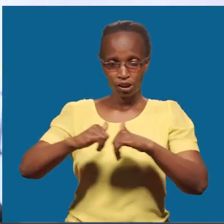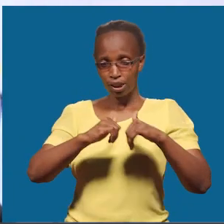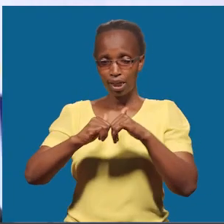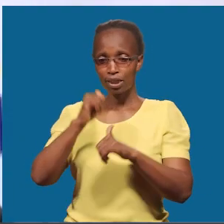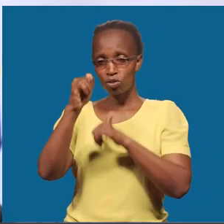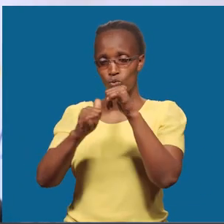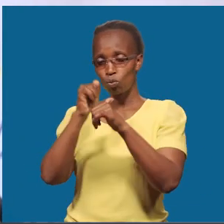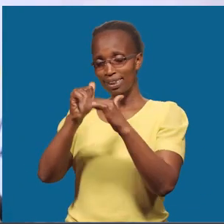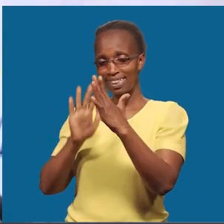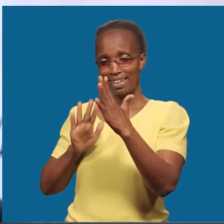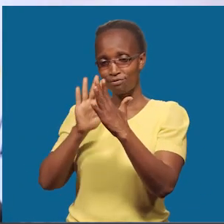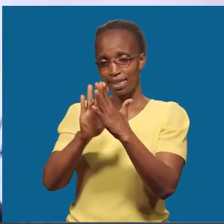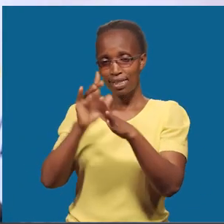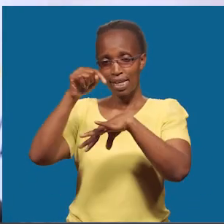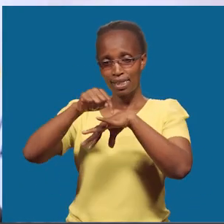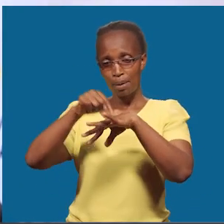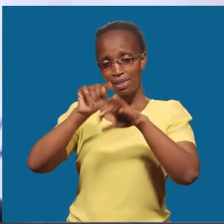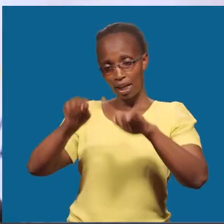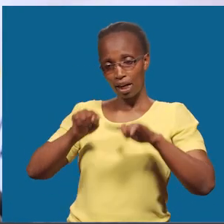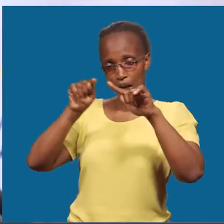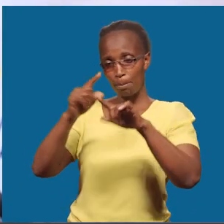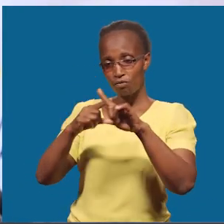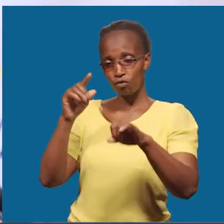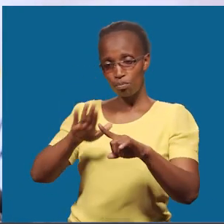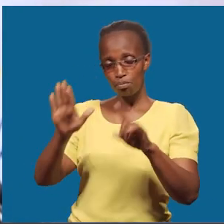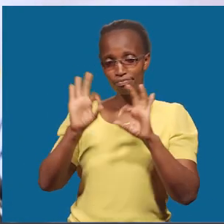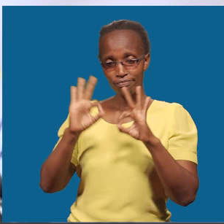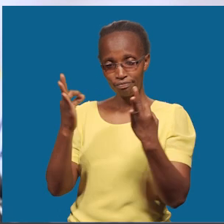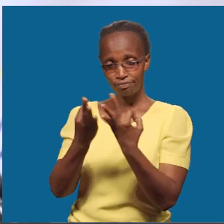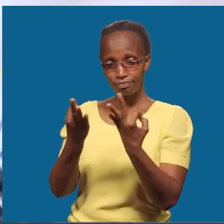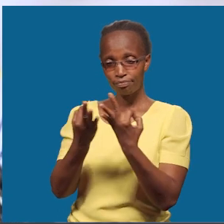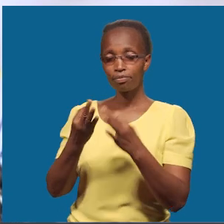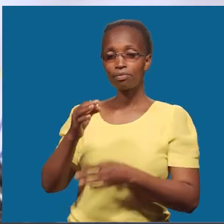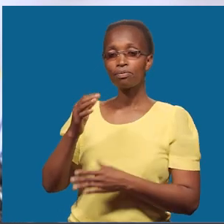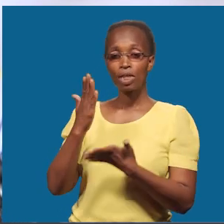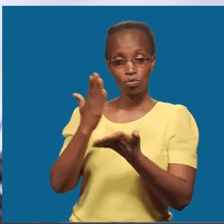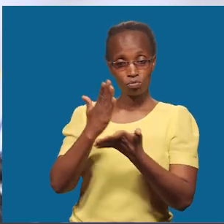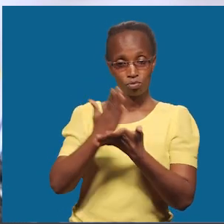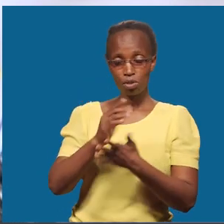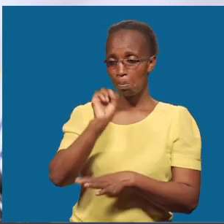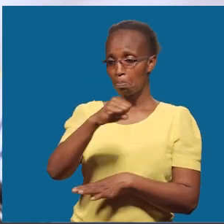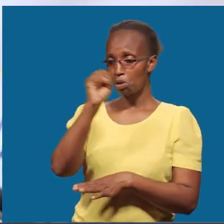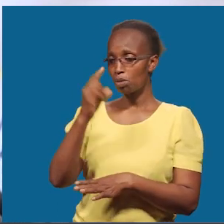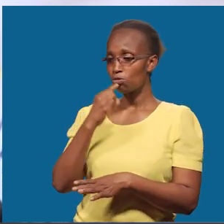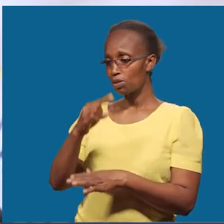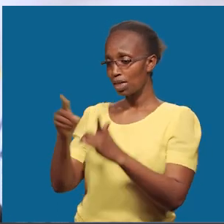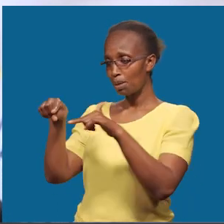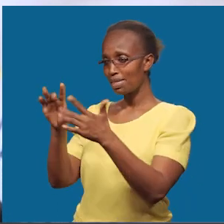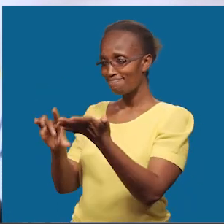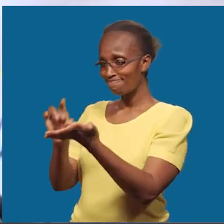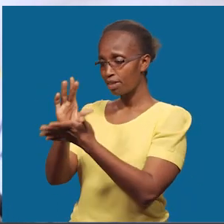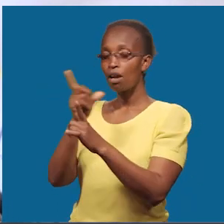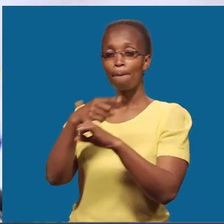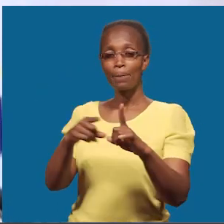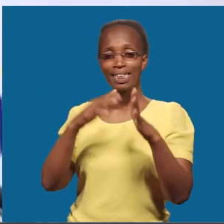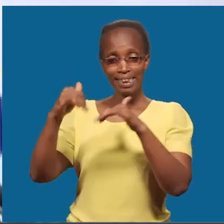about the challenges which they are getting when they are coming from their families. Yeah, we cannot say that they are being